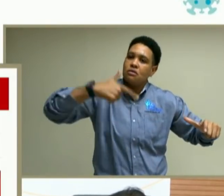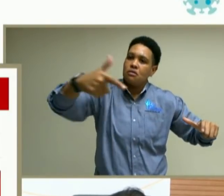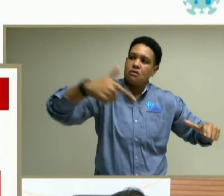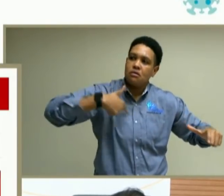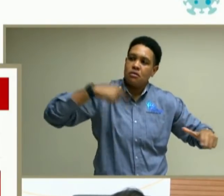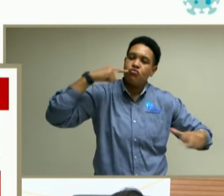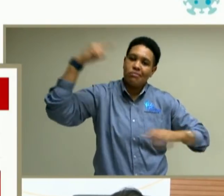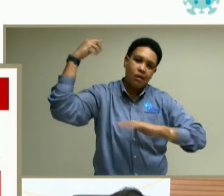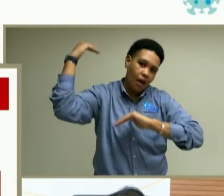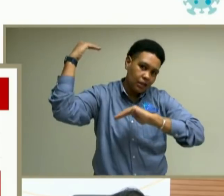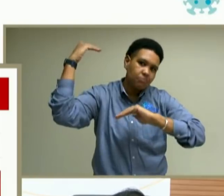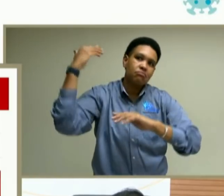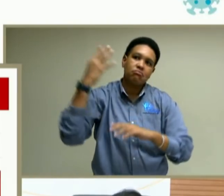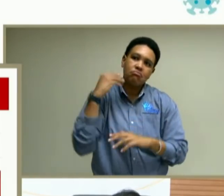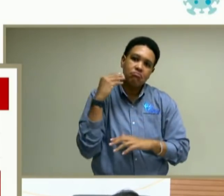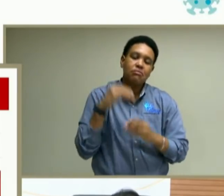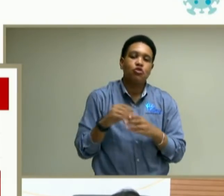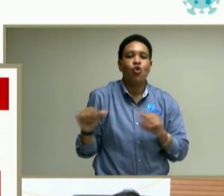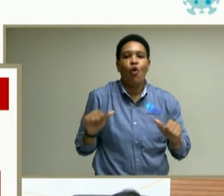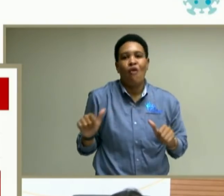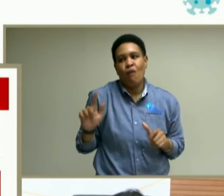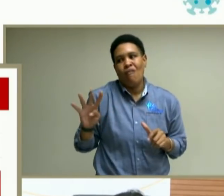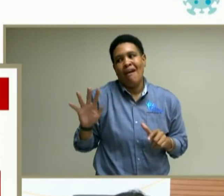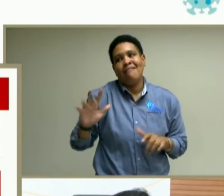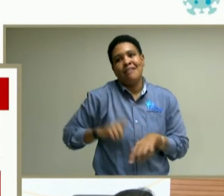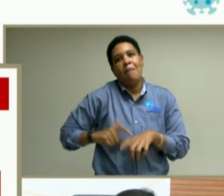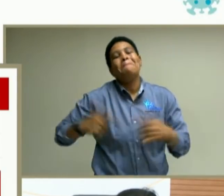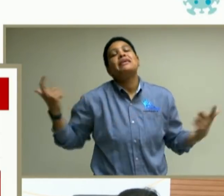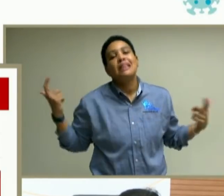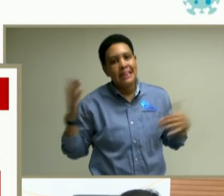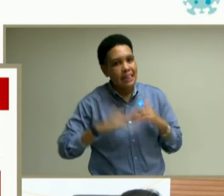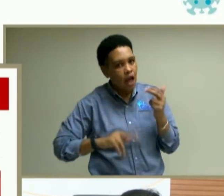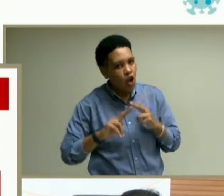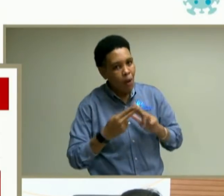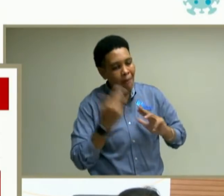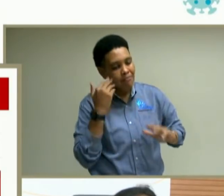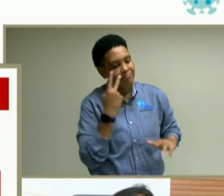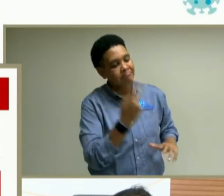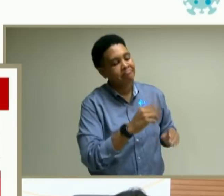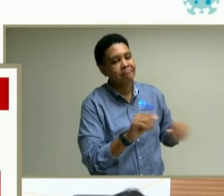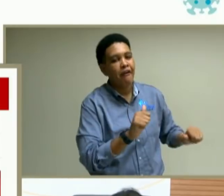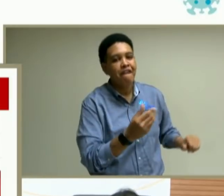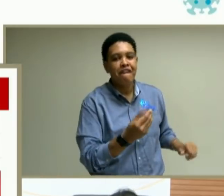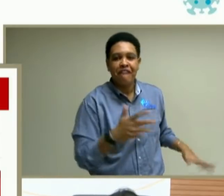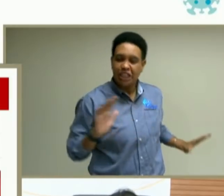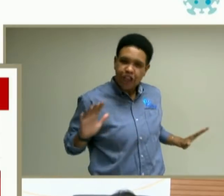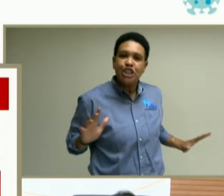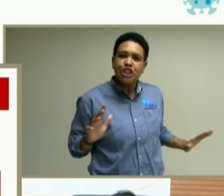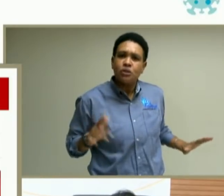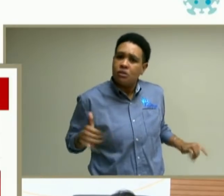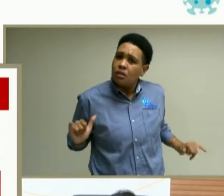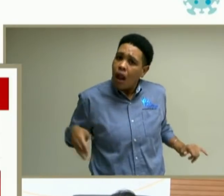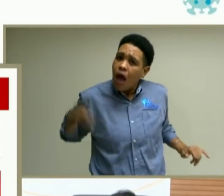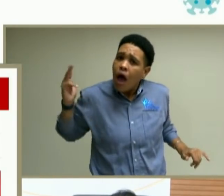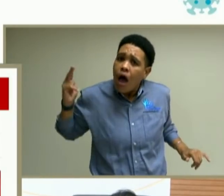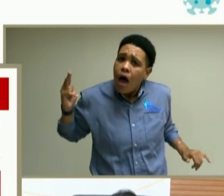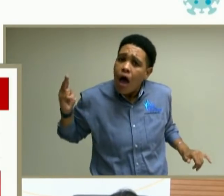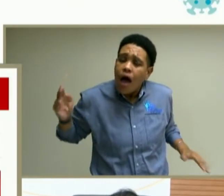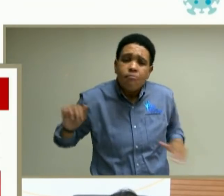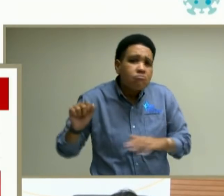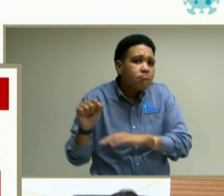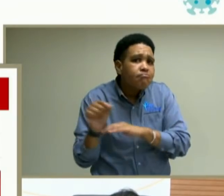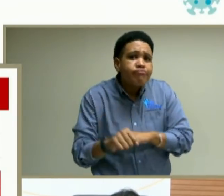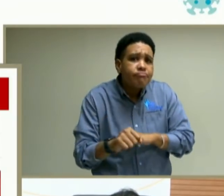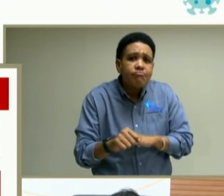have experienced in August. So still pretty significant and still beyond the capacity of